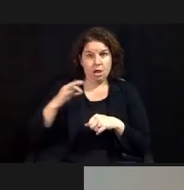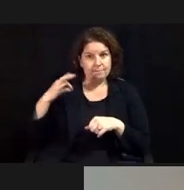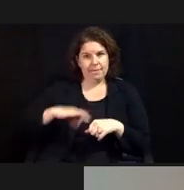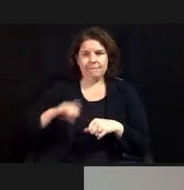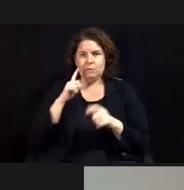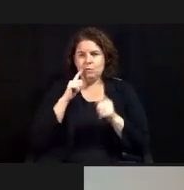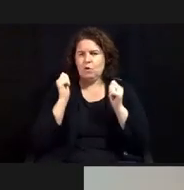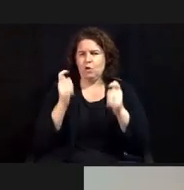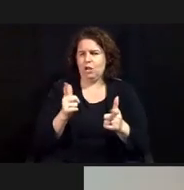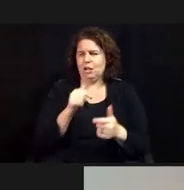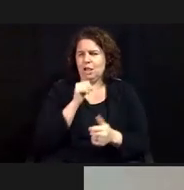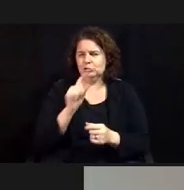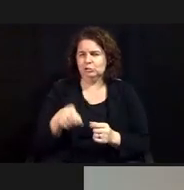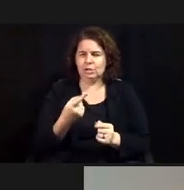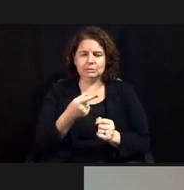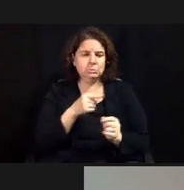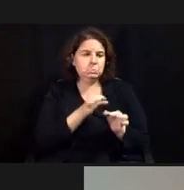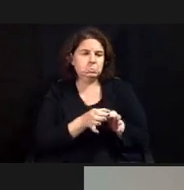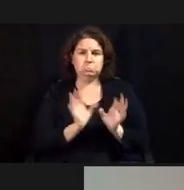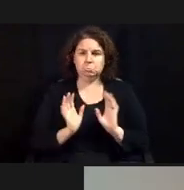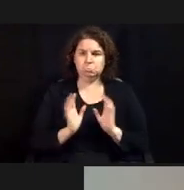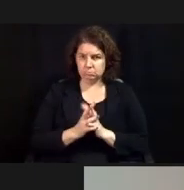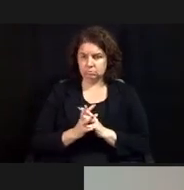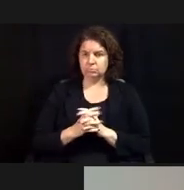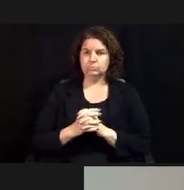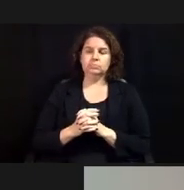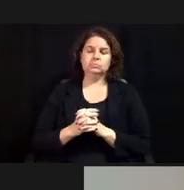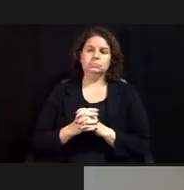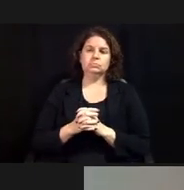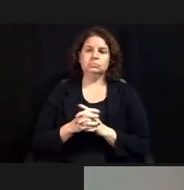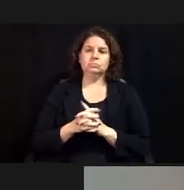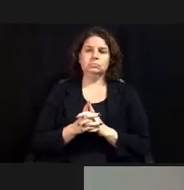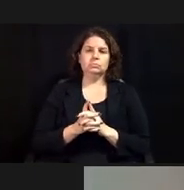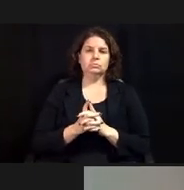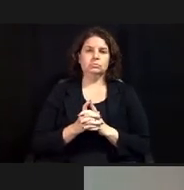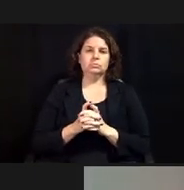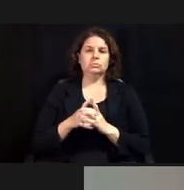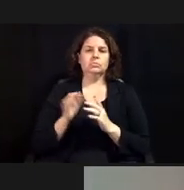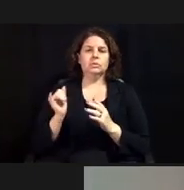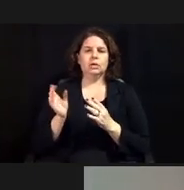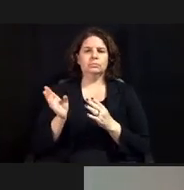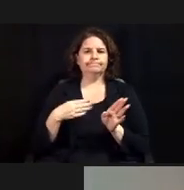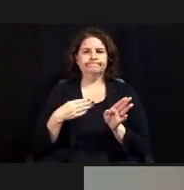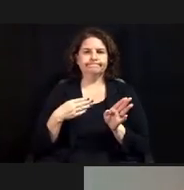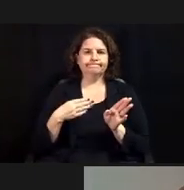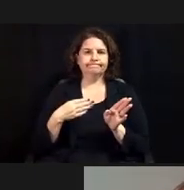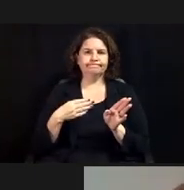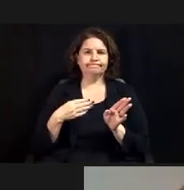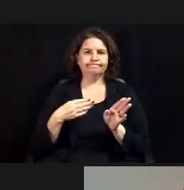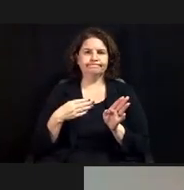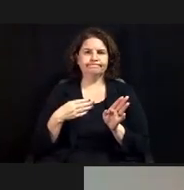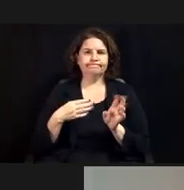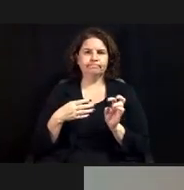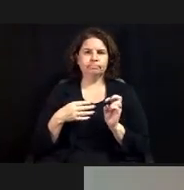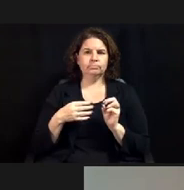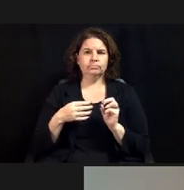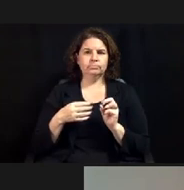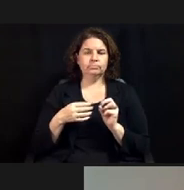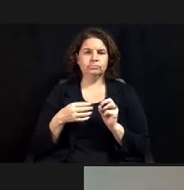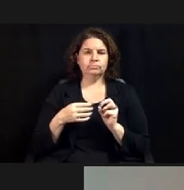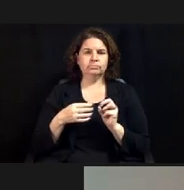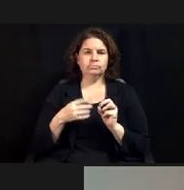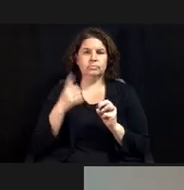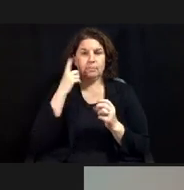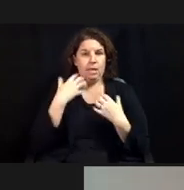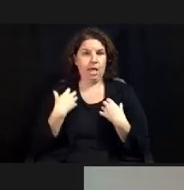Excellent. Okay, I'm going to shift gears a bit to a mental health related question.